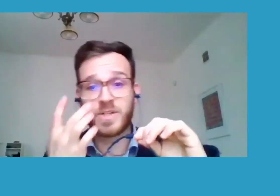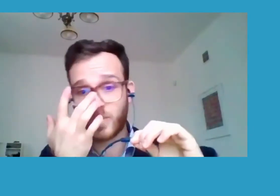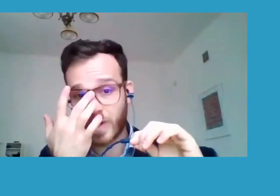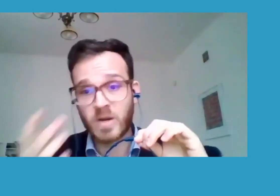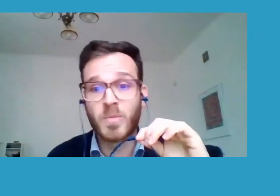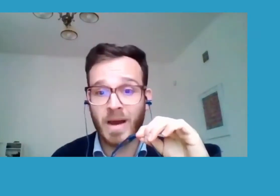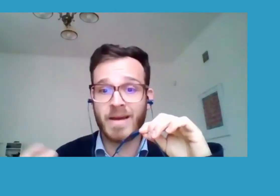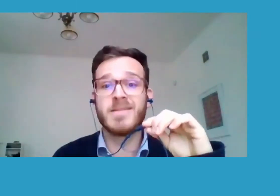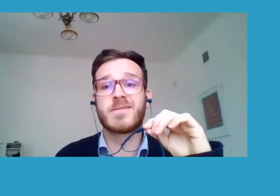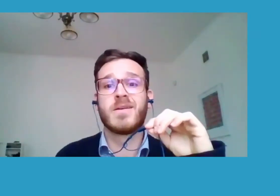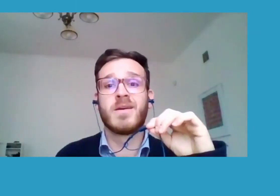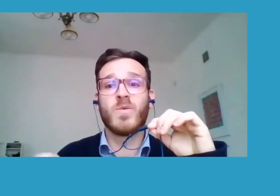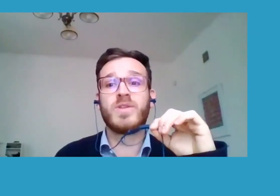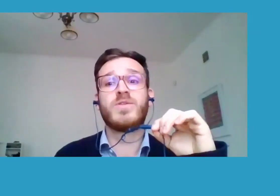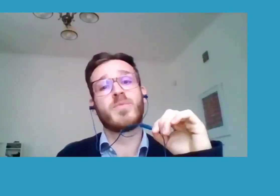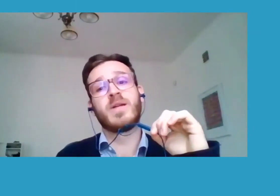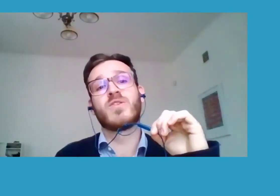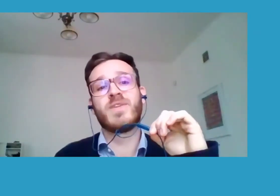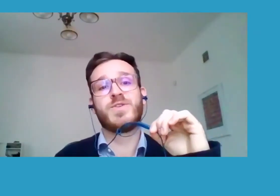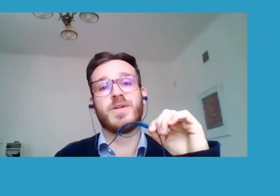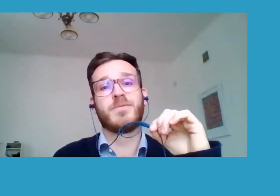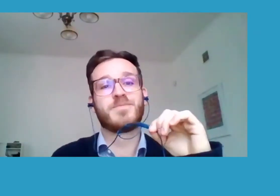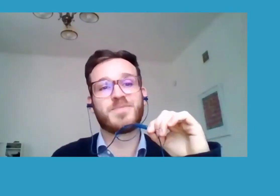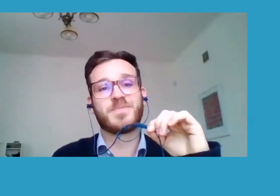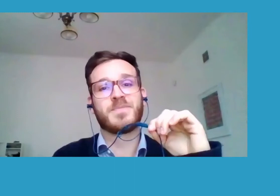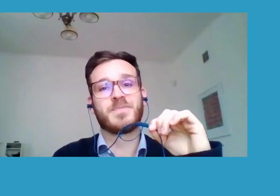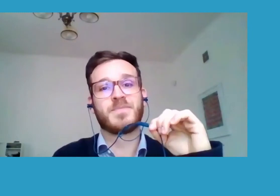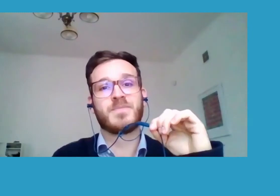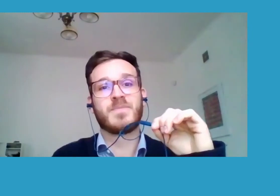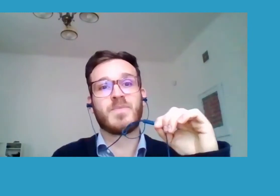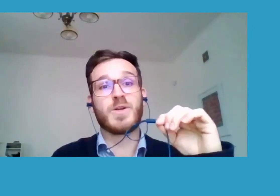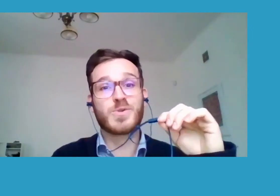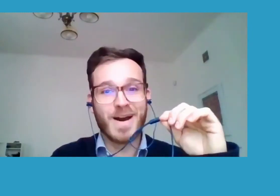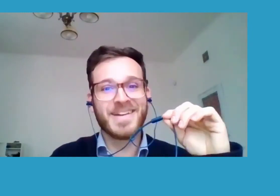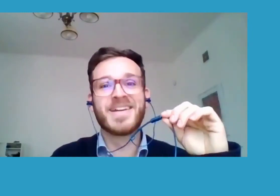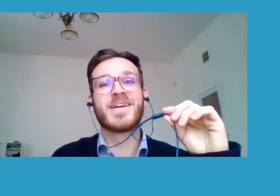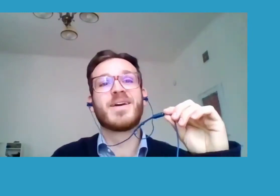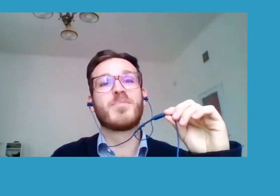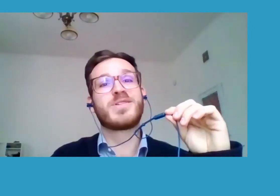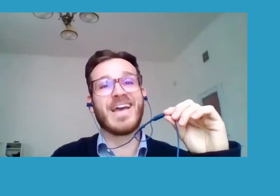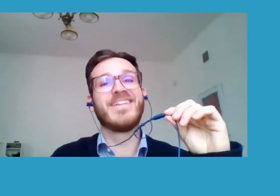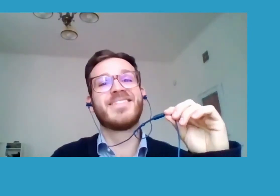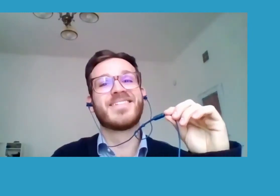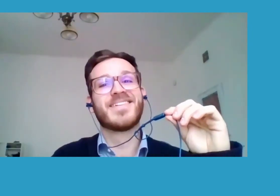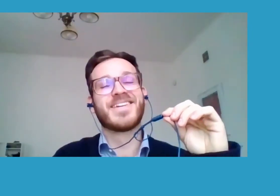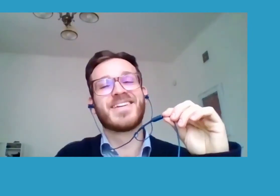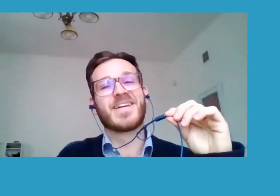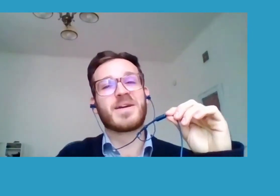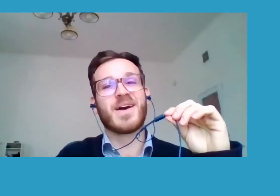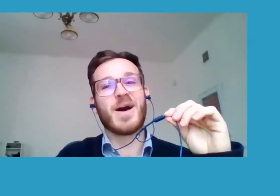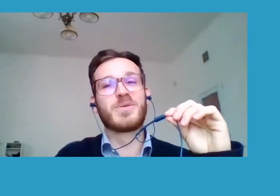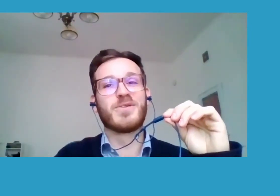restriction to freedom of expression were in compliance with the European Convention. There is